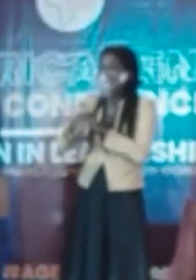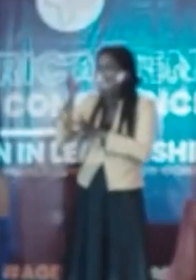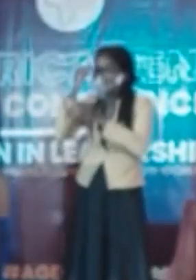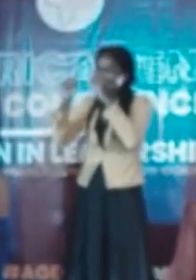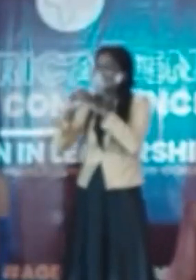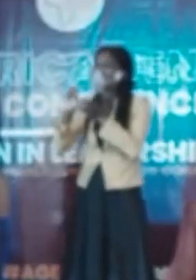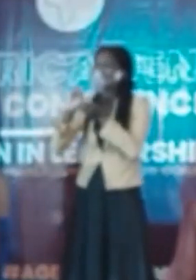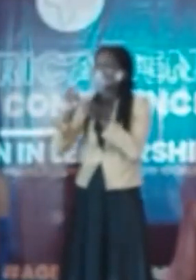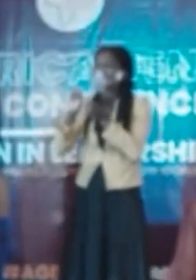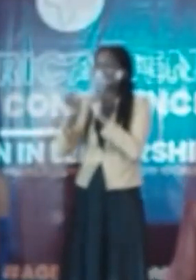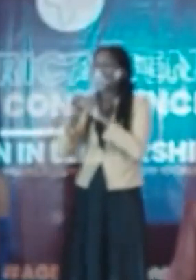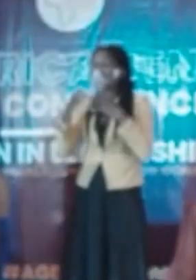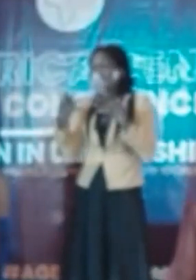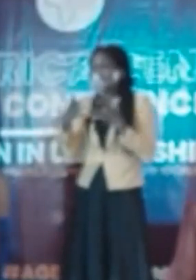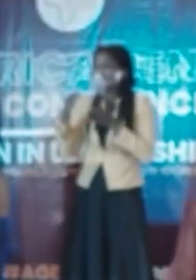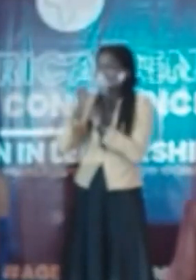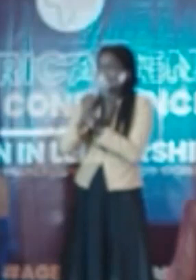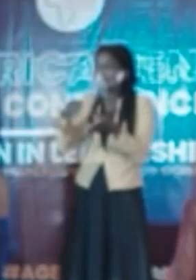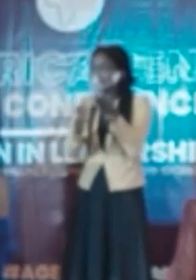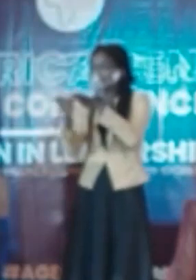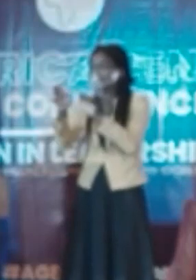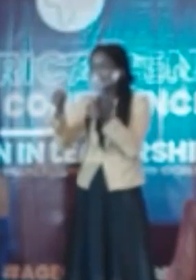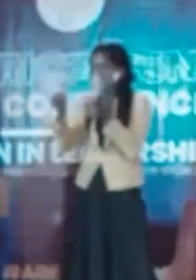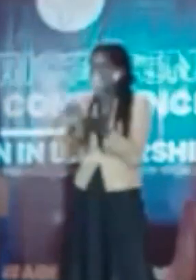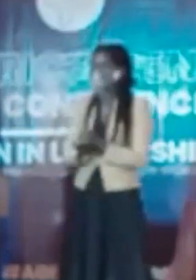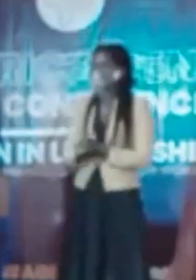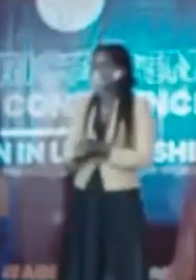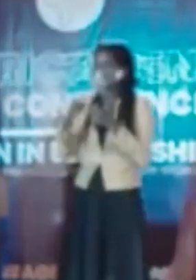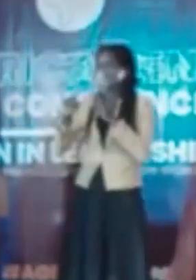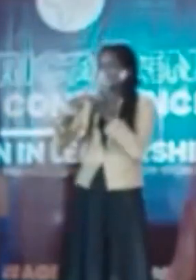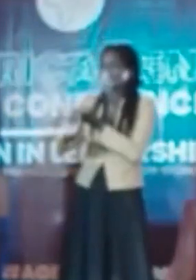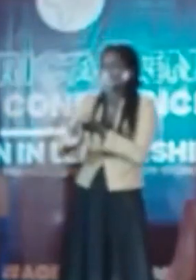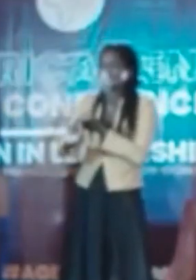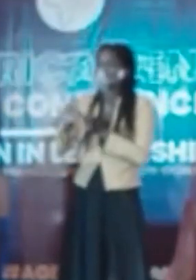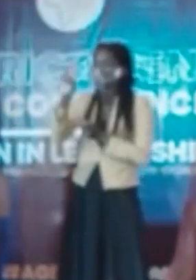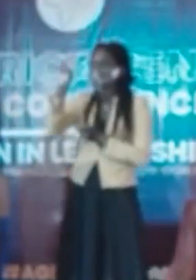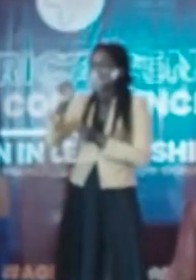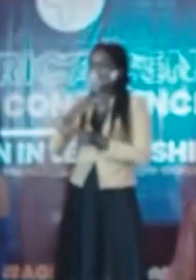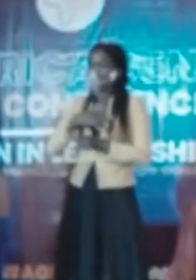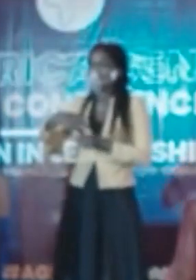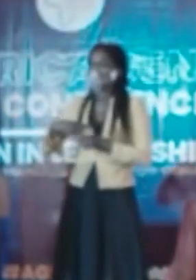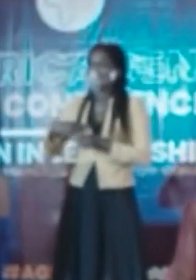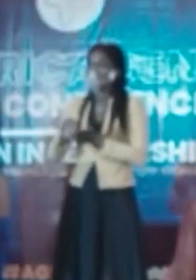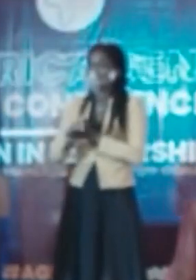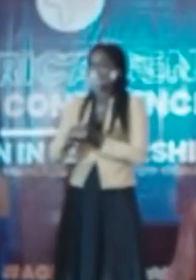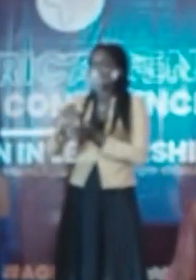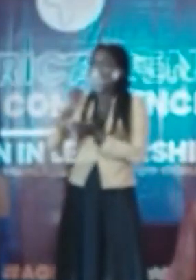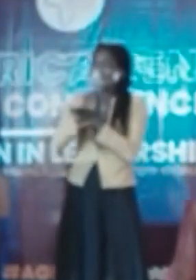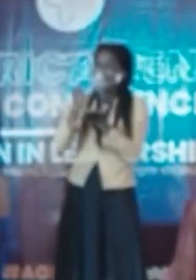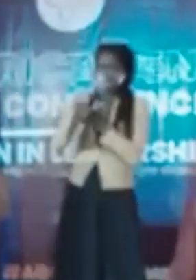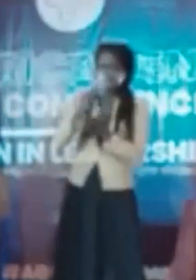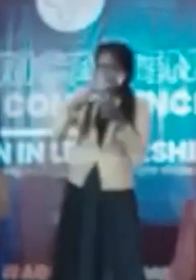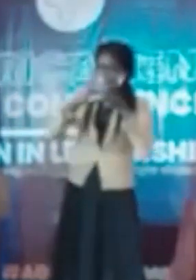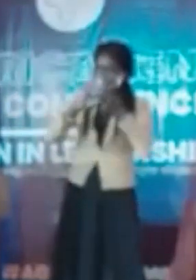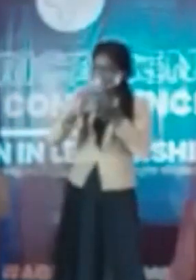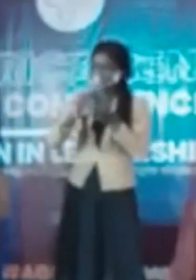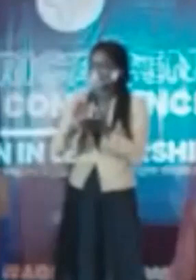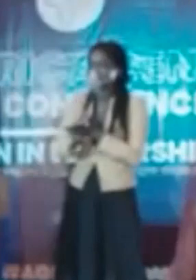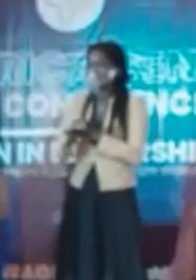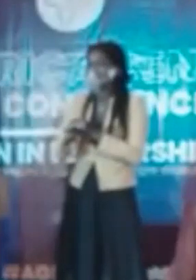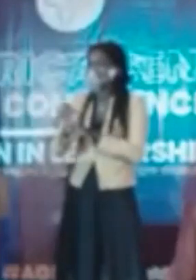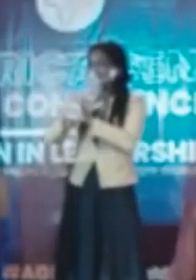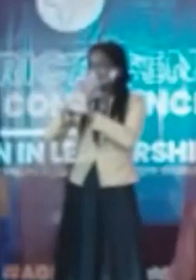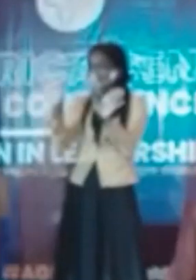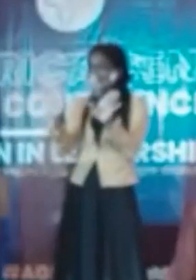In partnership with UN Women, Standard Bank is implementing a smart agriculture project targeting